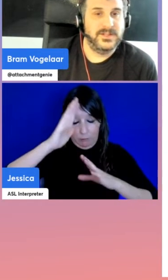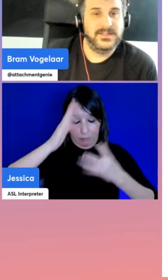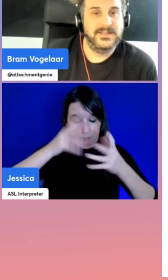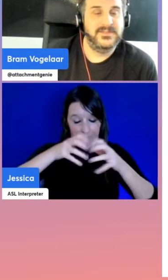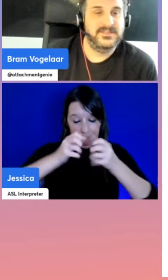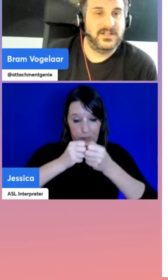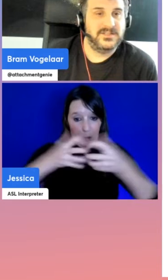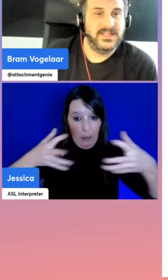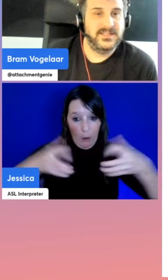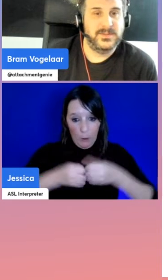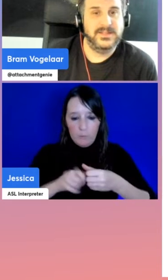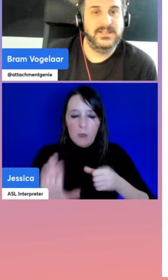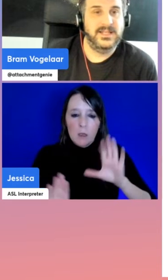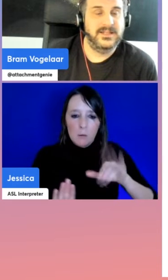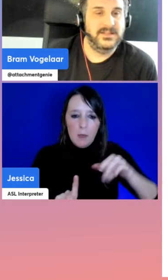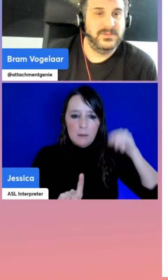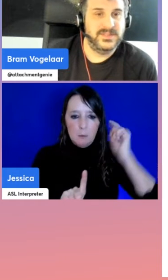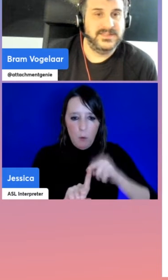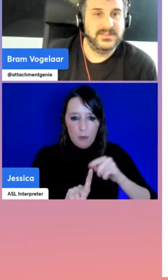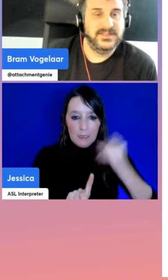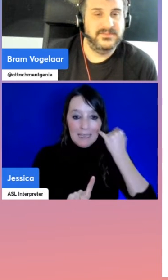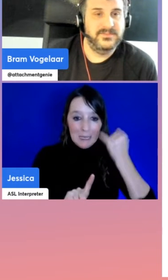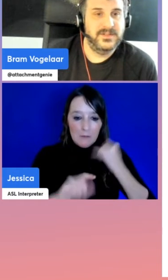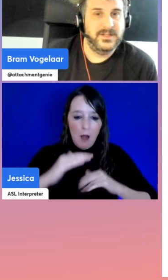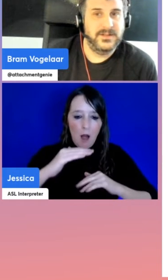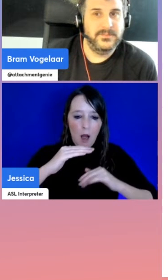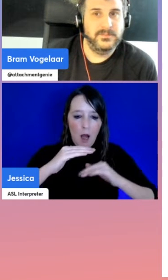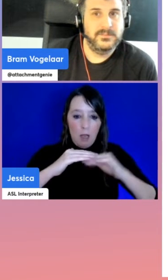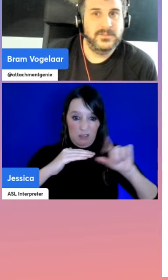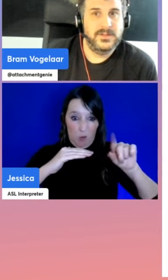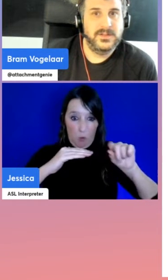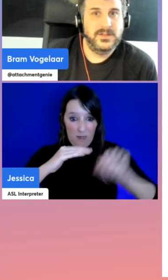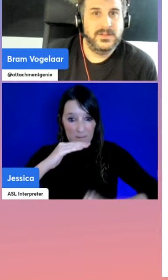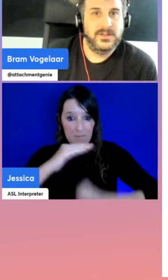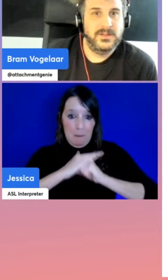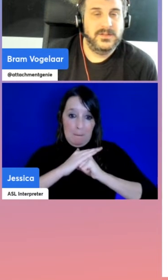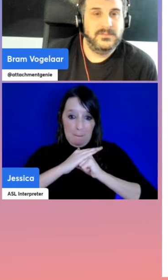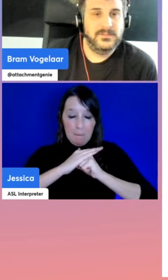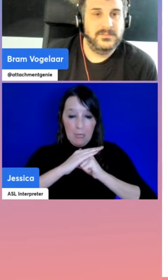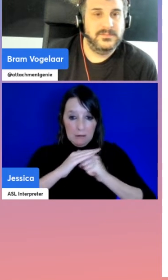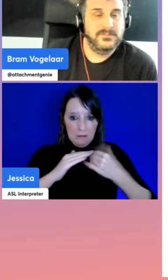the point. If it starts to hit 20 and we still see